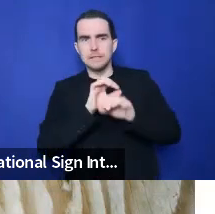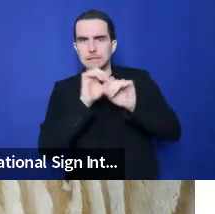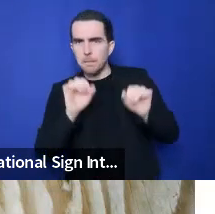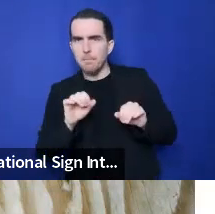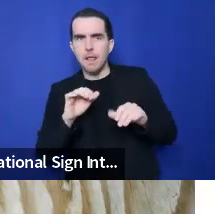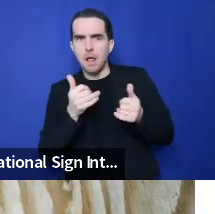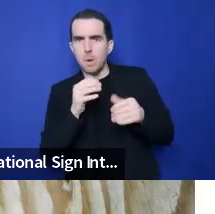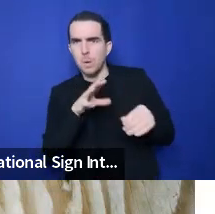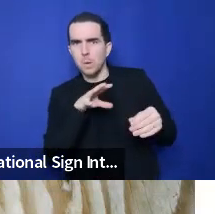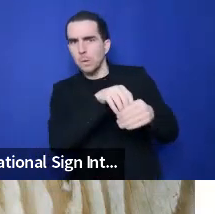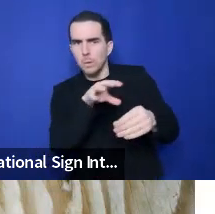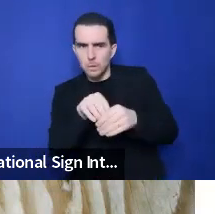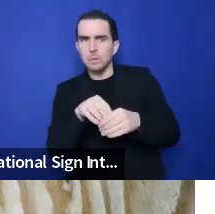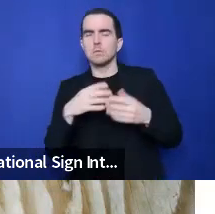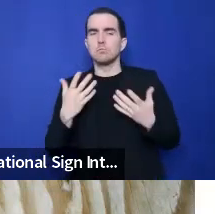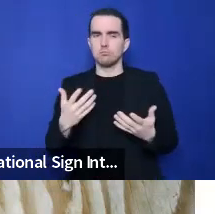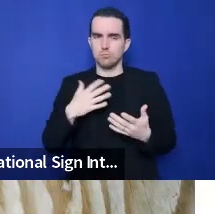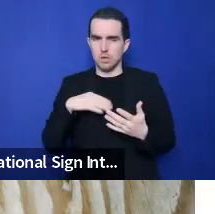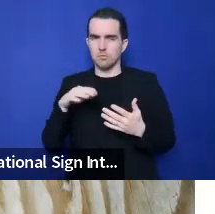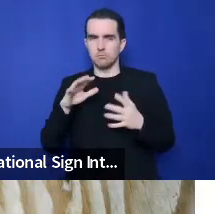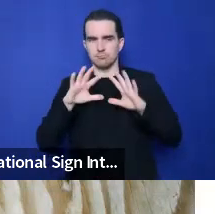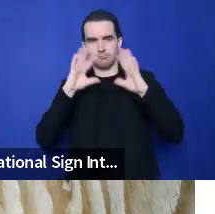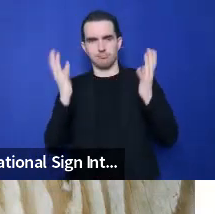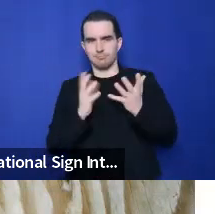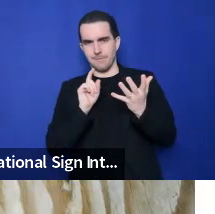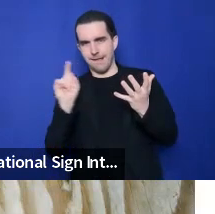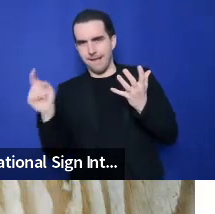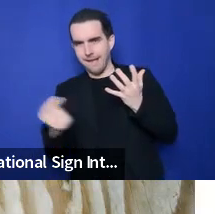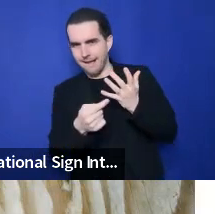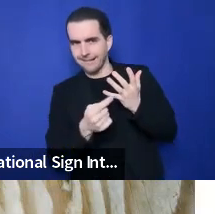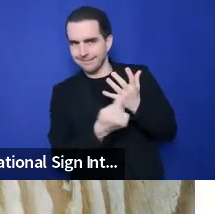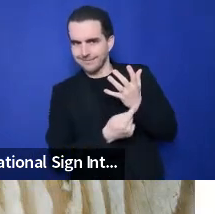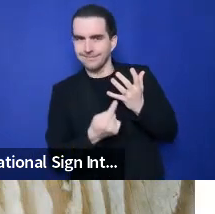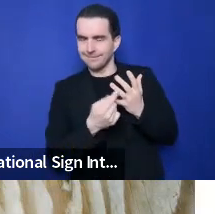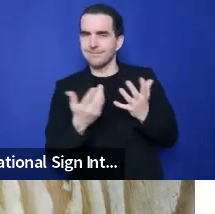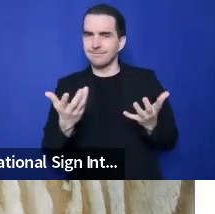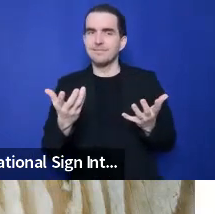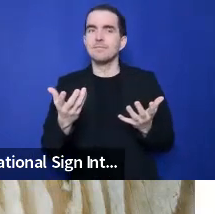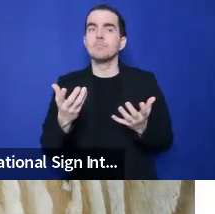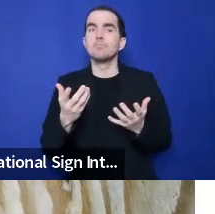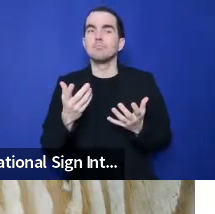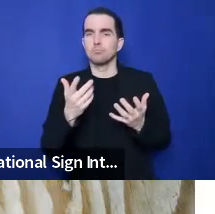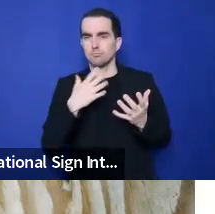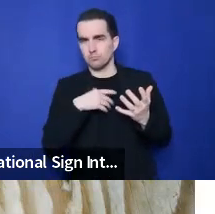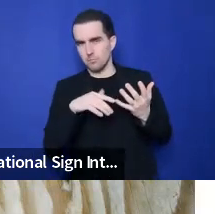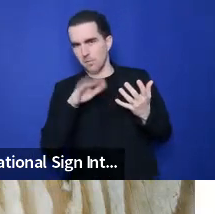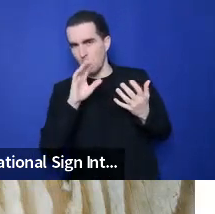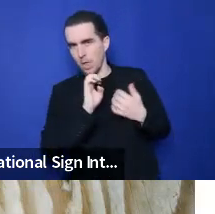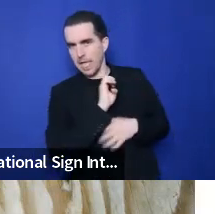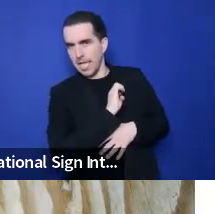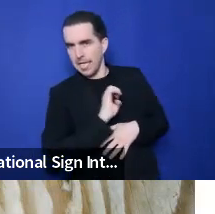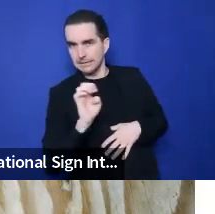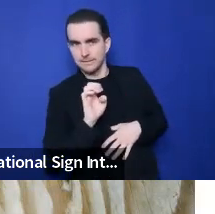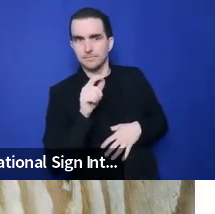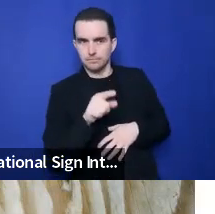experience in Tonga. Thank you, Beth, over to you. Hello, everyone. I'm very pleased to present to